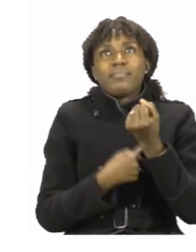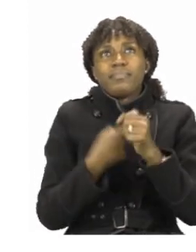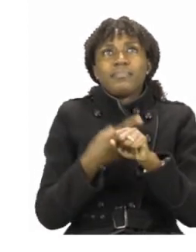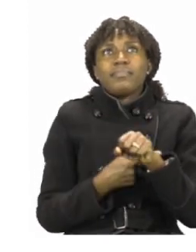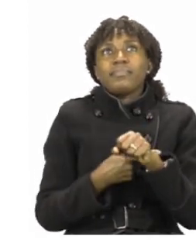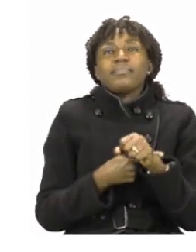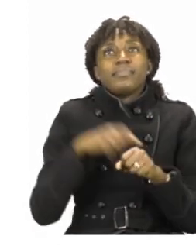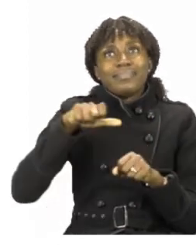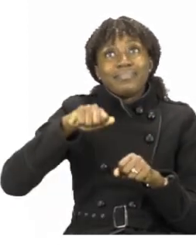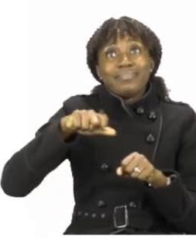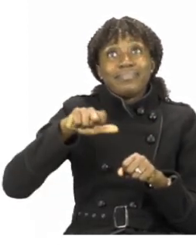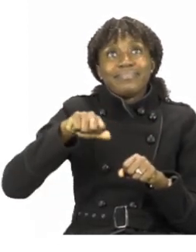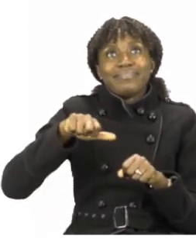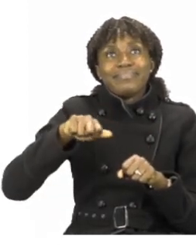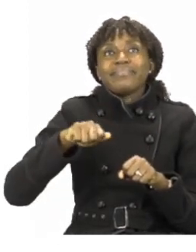tomato,